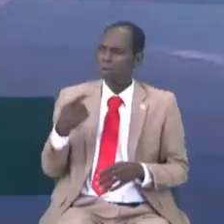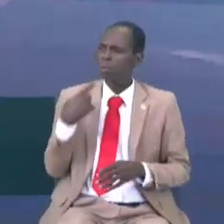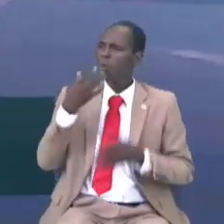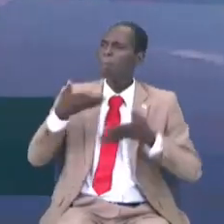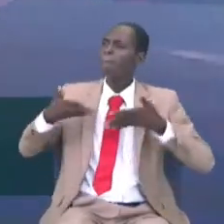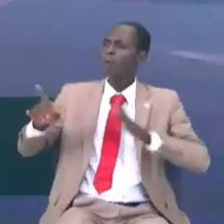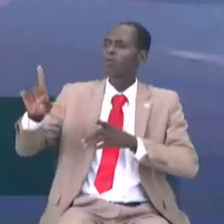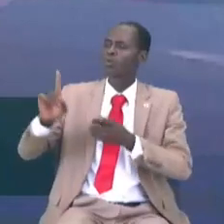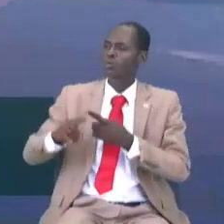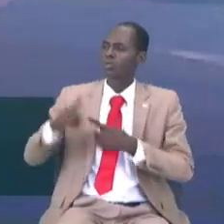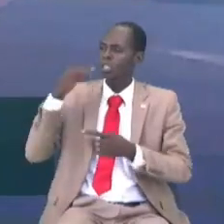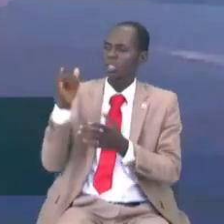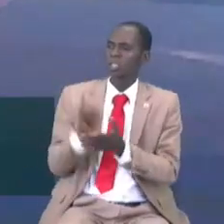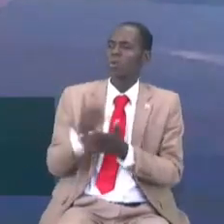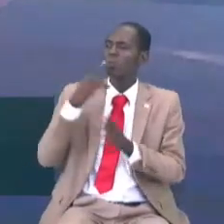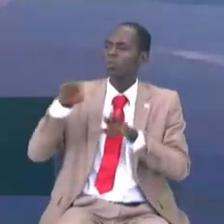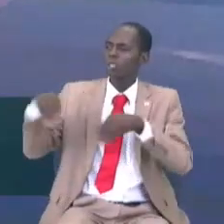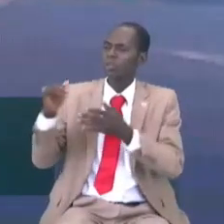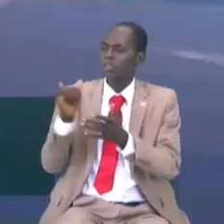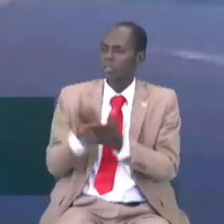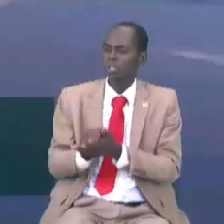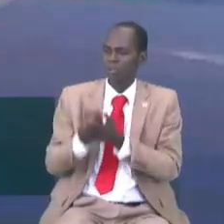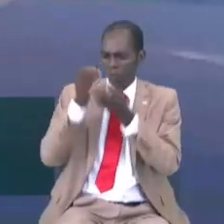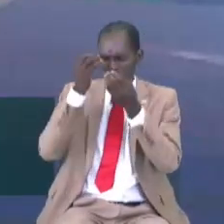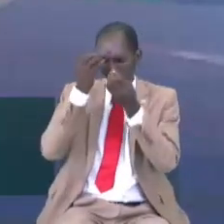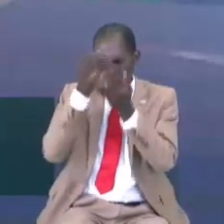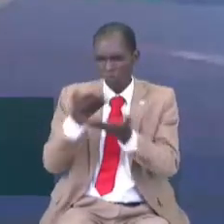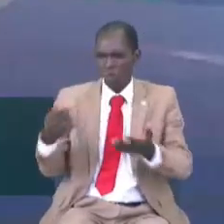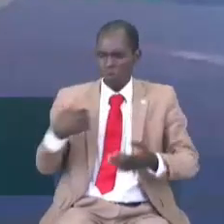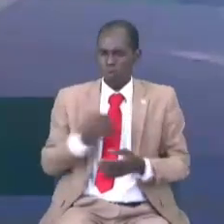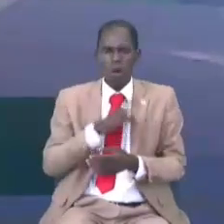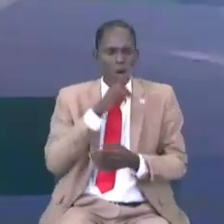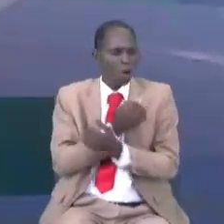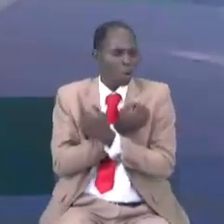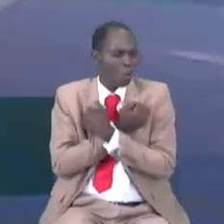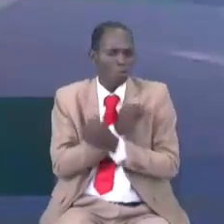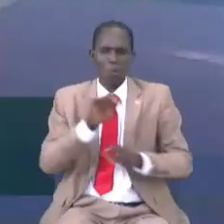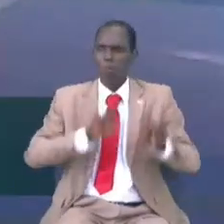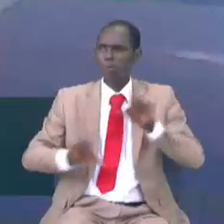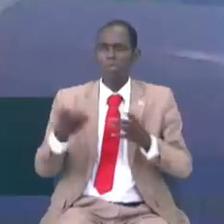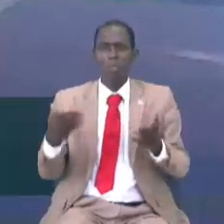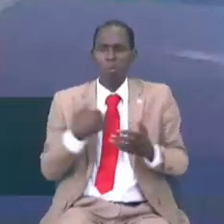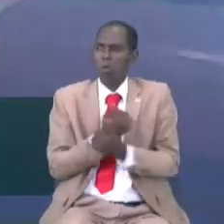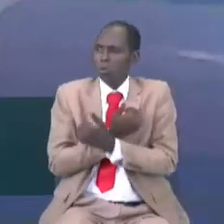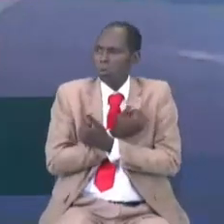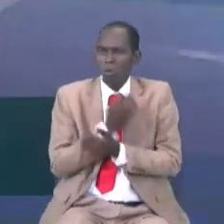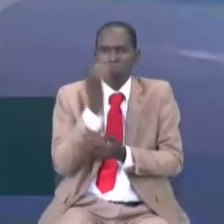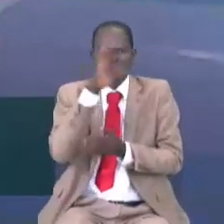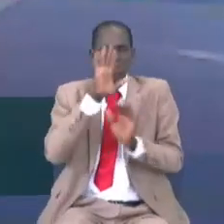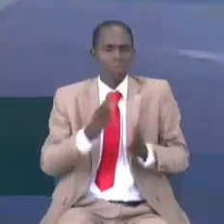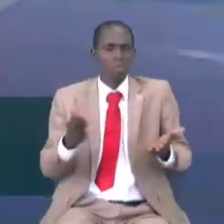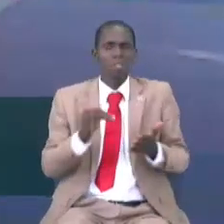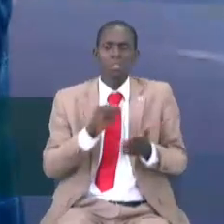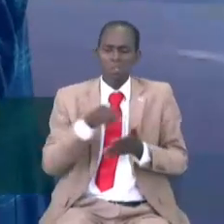nice people, we love strangers, and this is how our heart is. We don't do hanky-panky with anybody. What if they